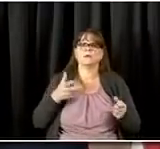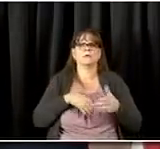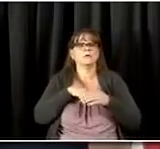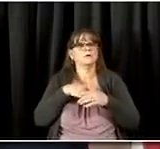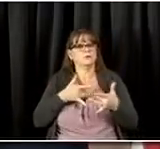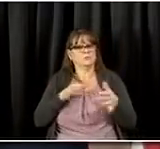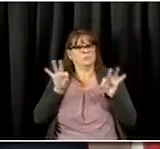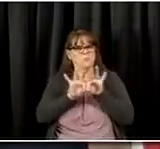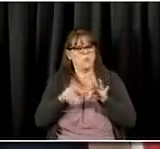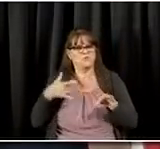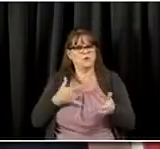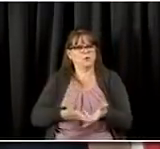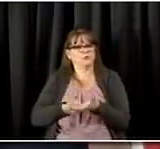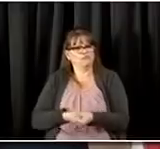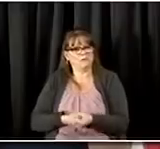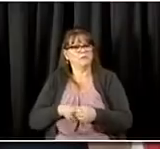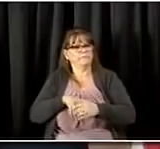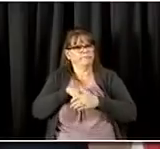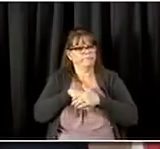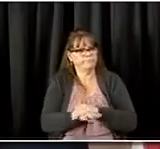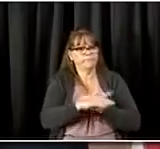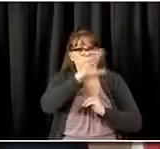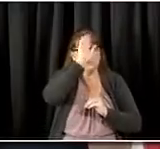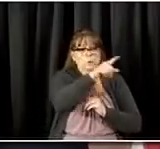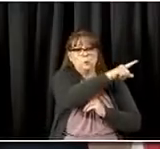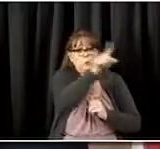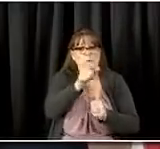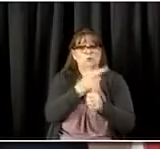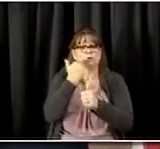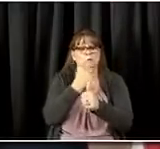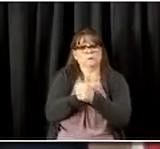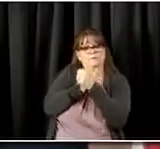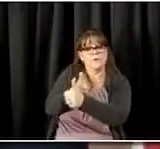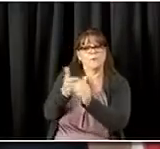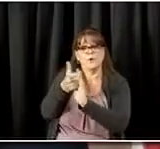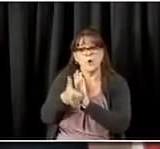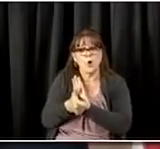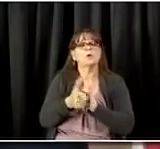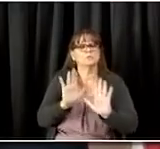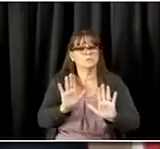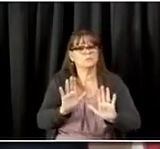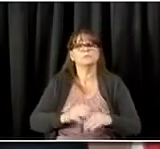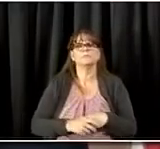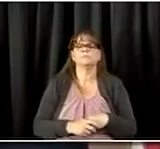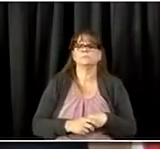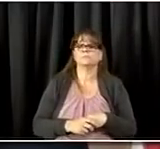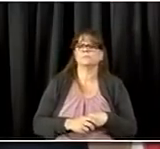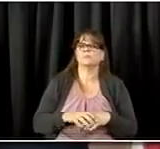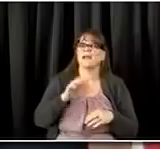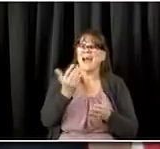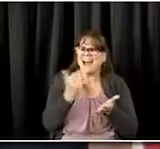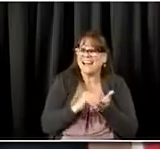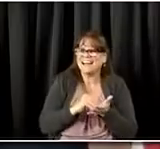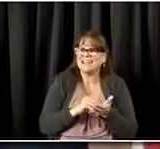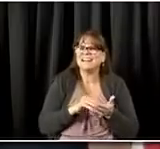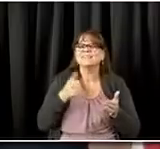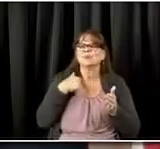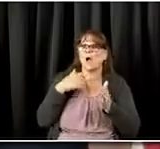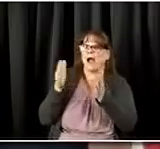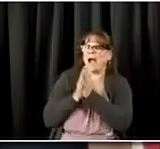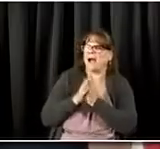actors undermining that for the restaurant industry, especially at a time when I have called our state legislature to step up to help the